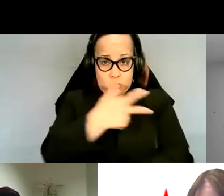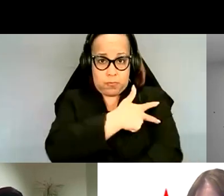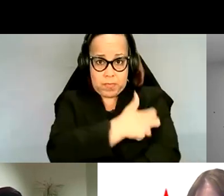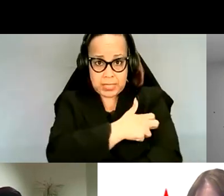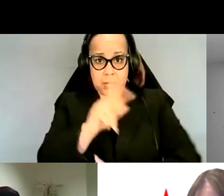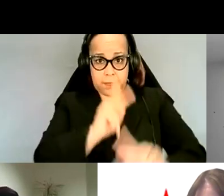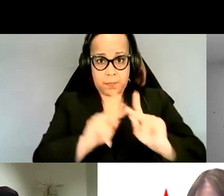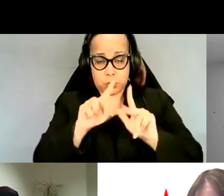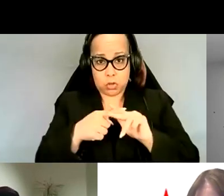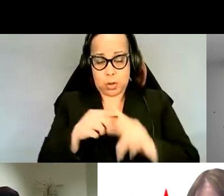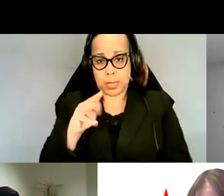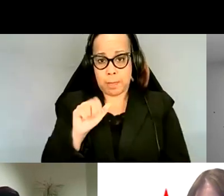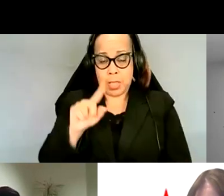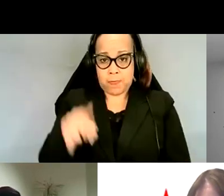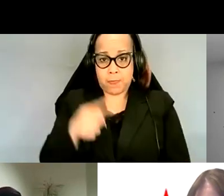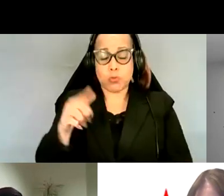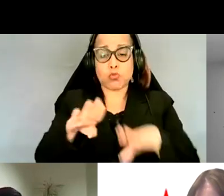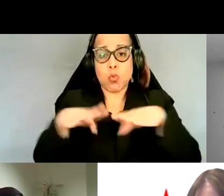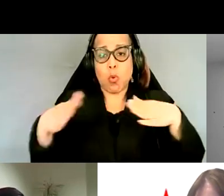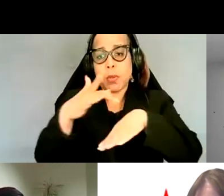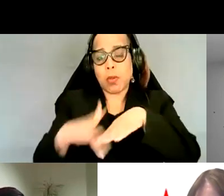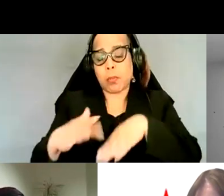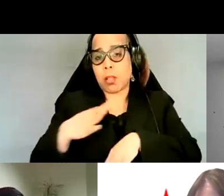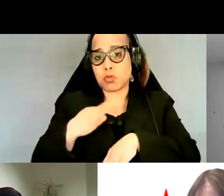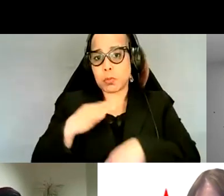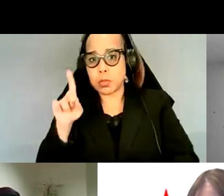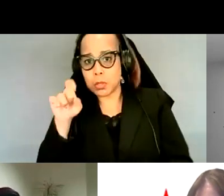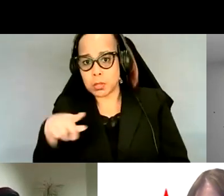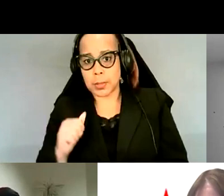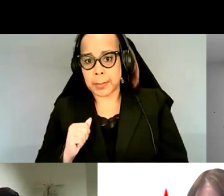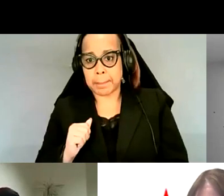folks starting May 1st to open up eligibility?